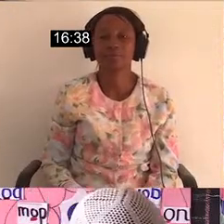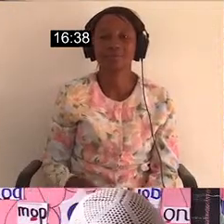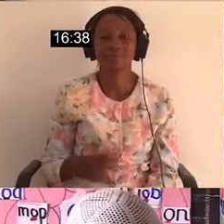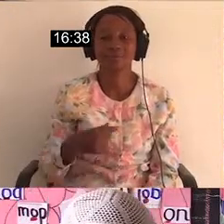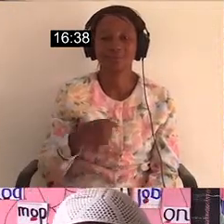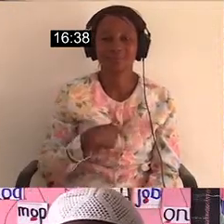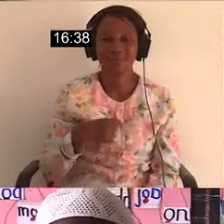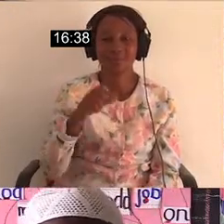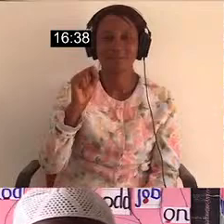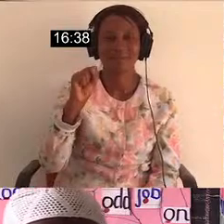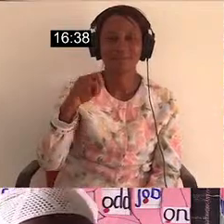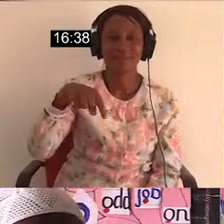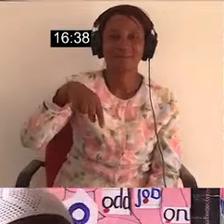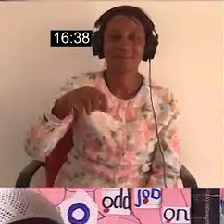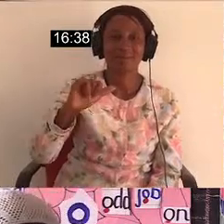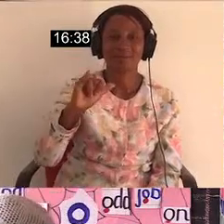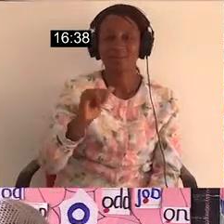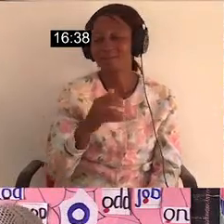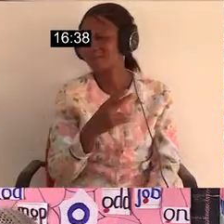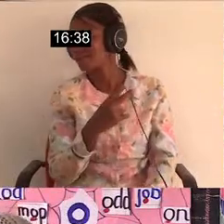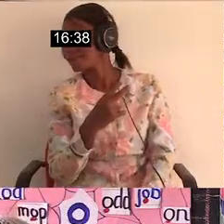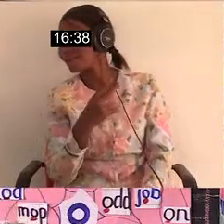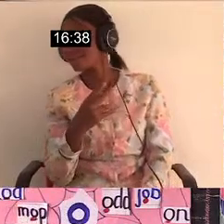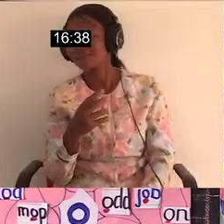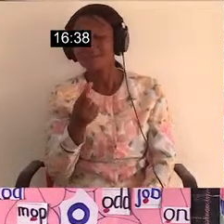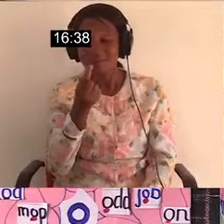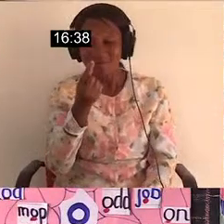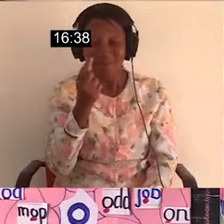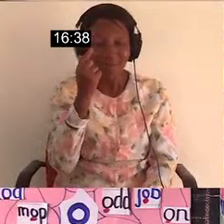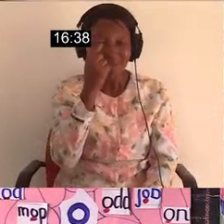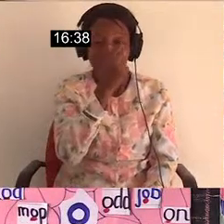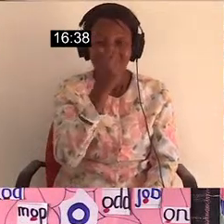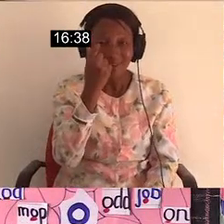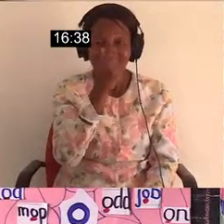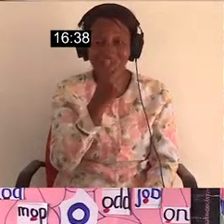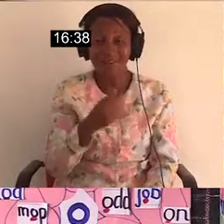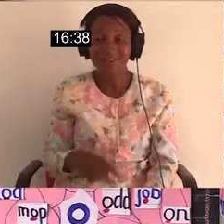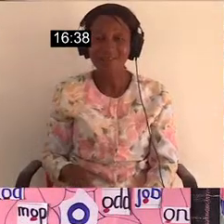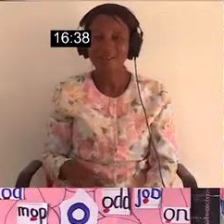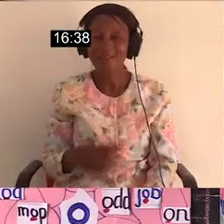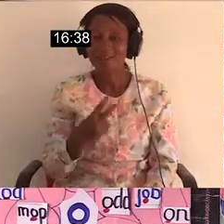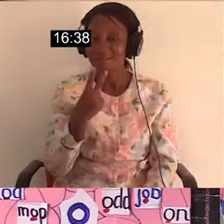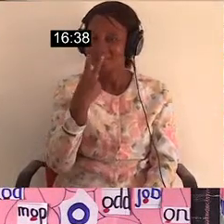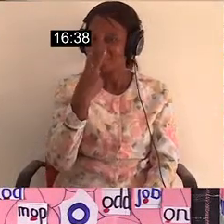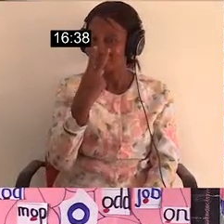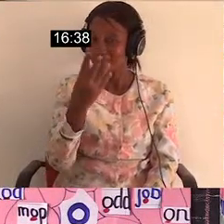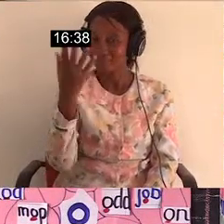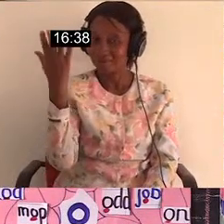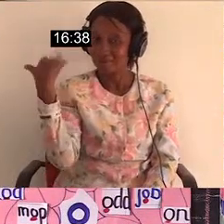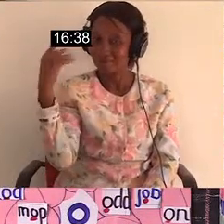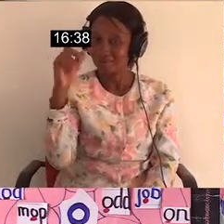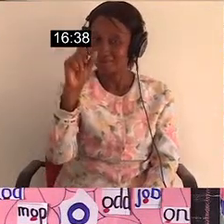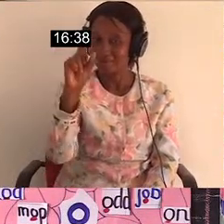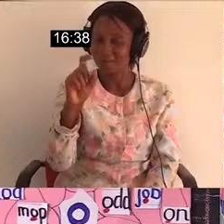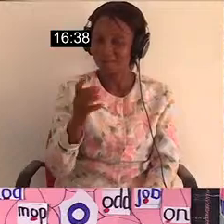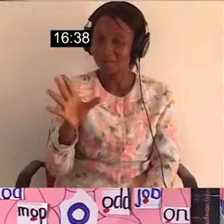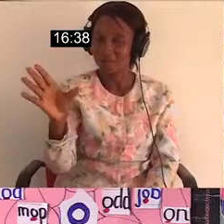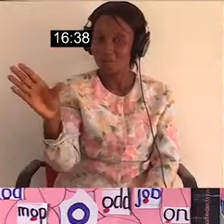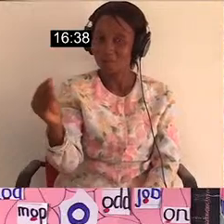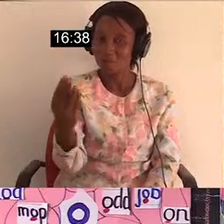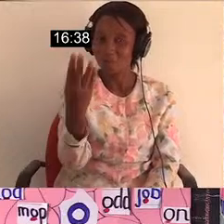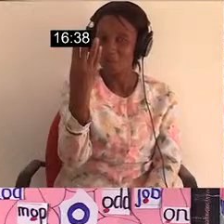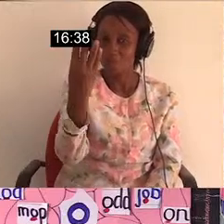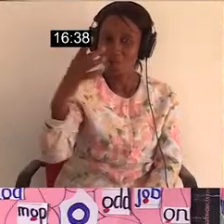I spy with my little eye. I saw a word with